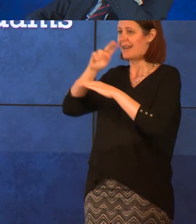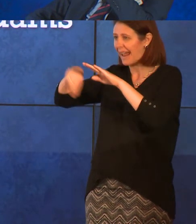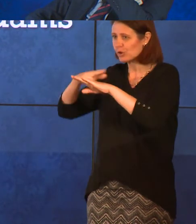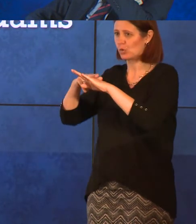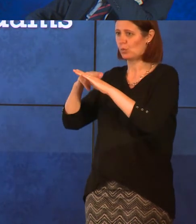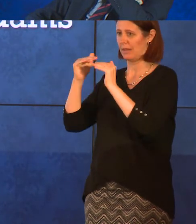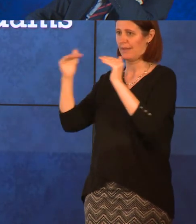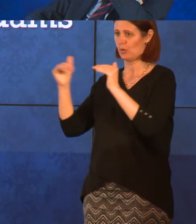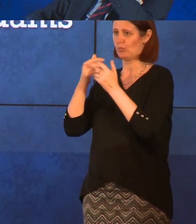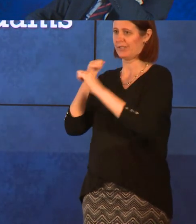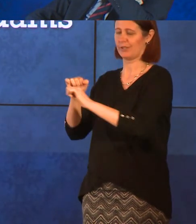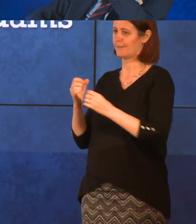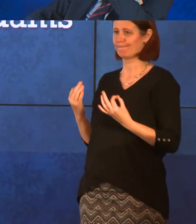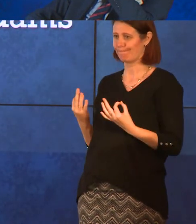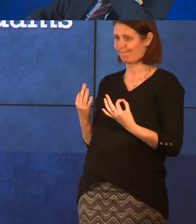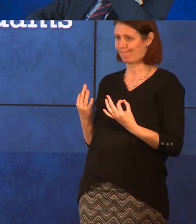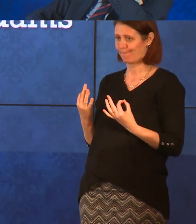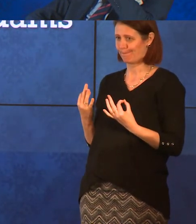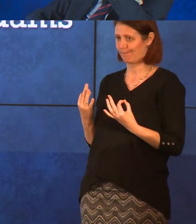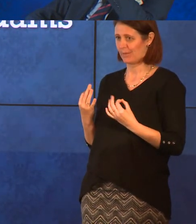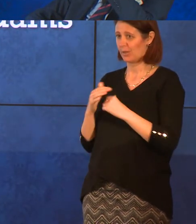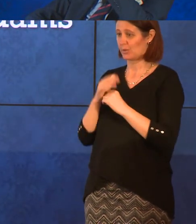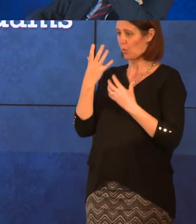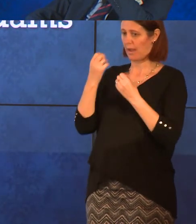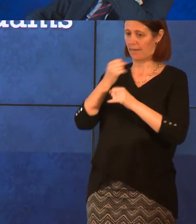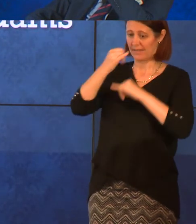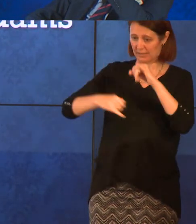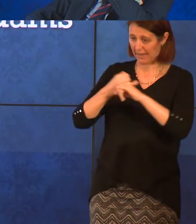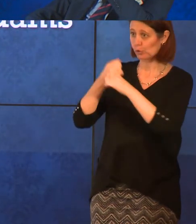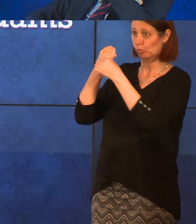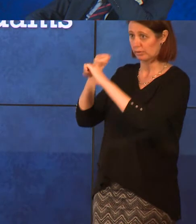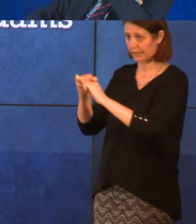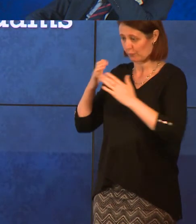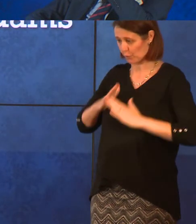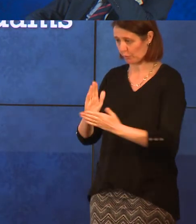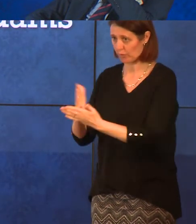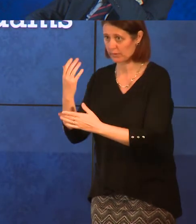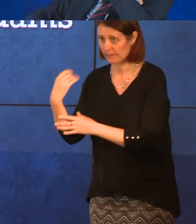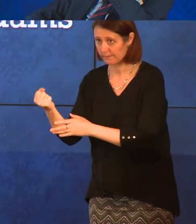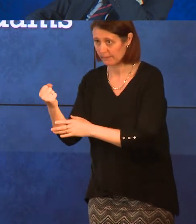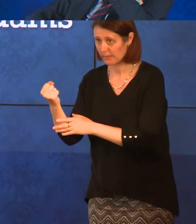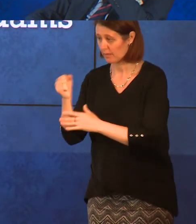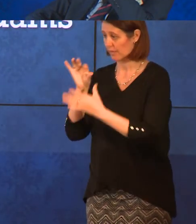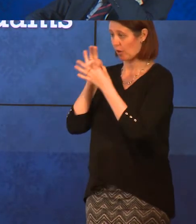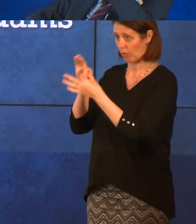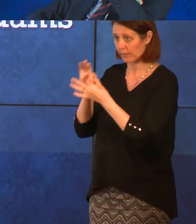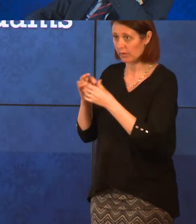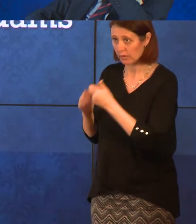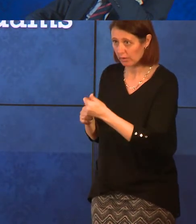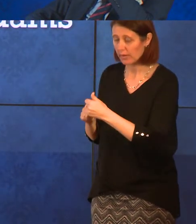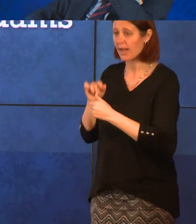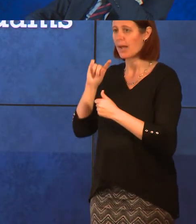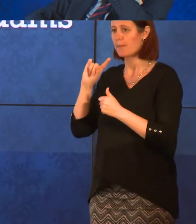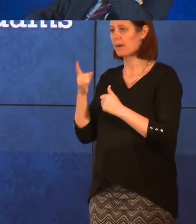level. We've obviously got our international protections of human rights that are relevant, but it's about